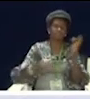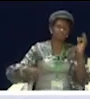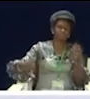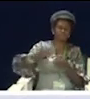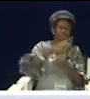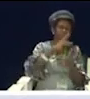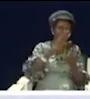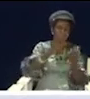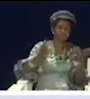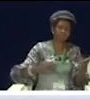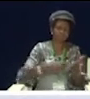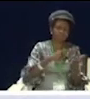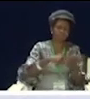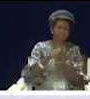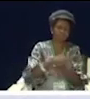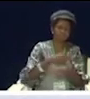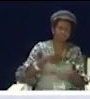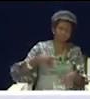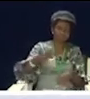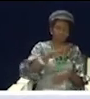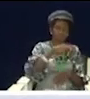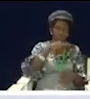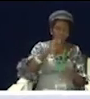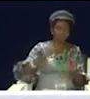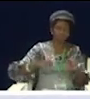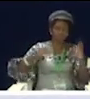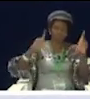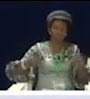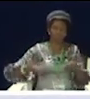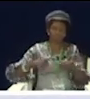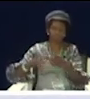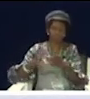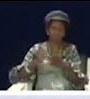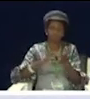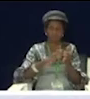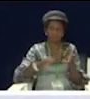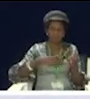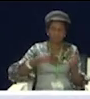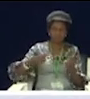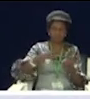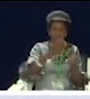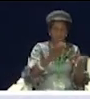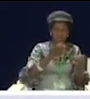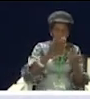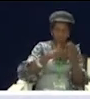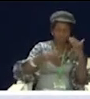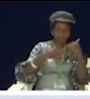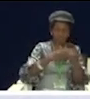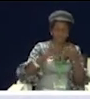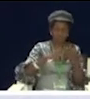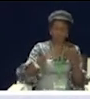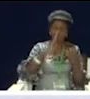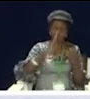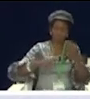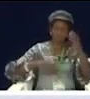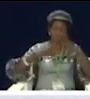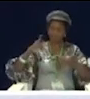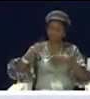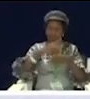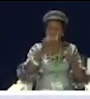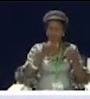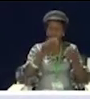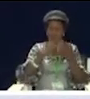here tonight and you have not given your life to Jesus Christ, and you want heaven to be happy, you want heaven